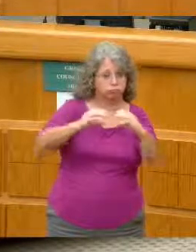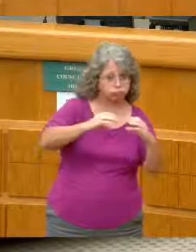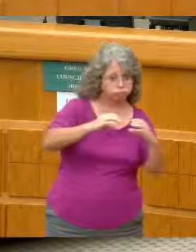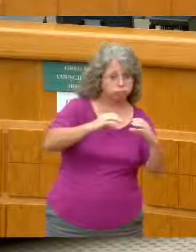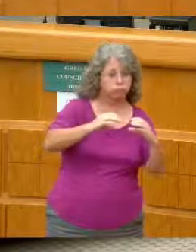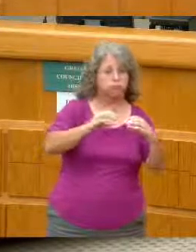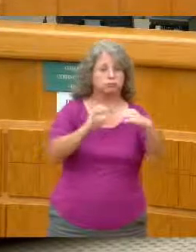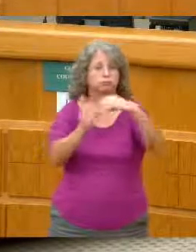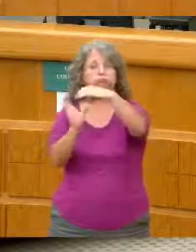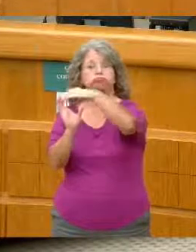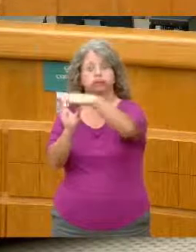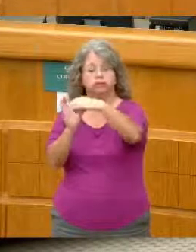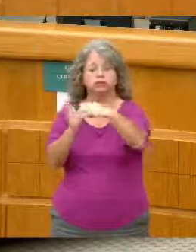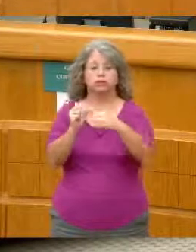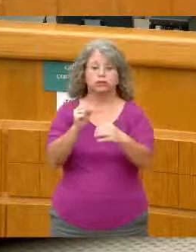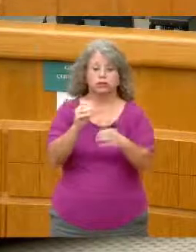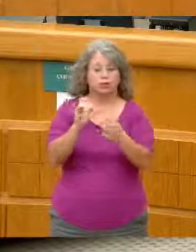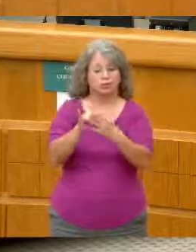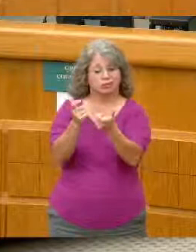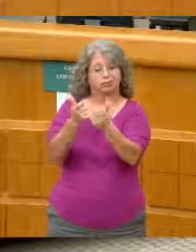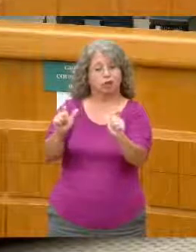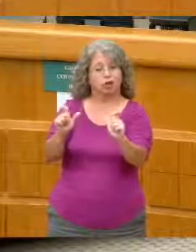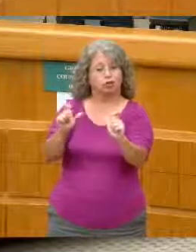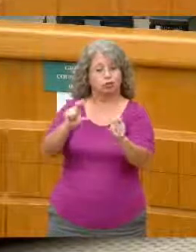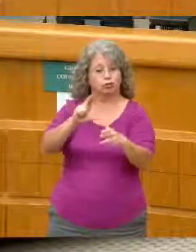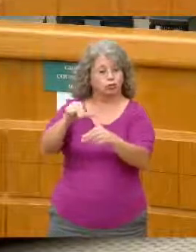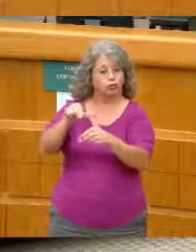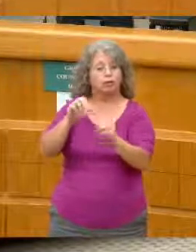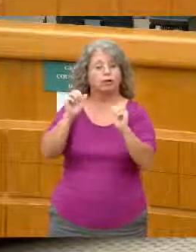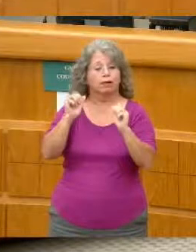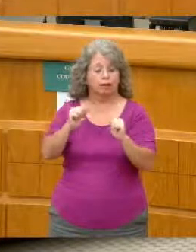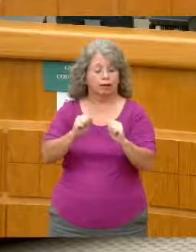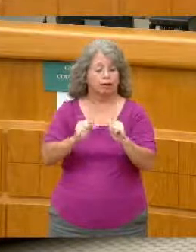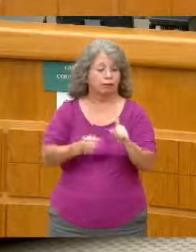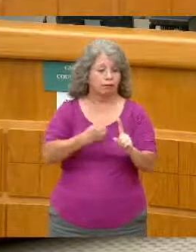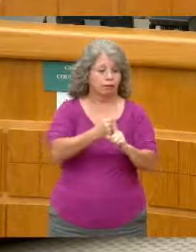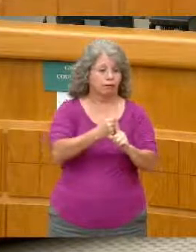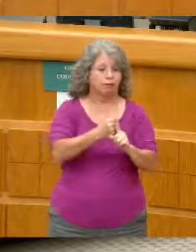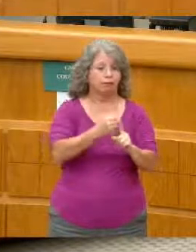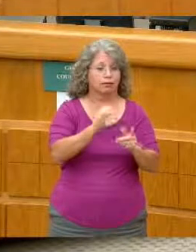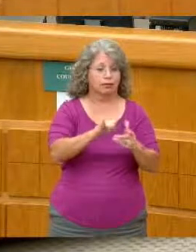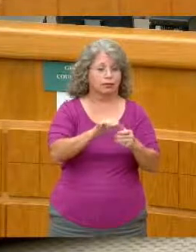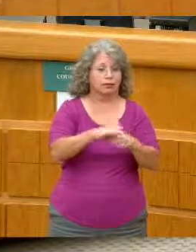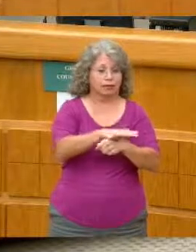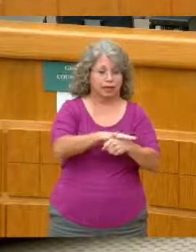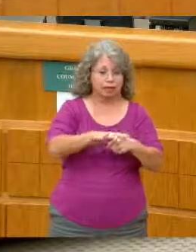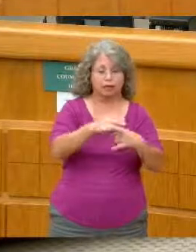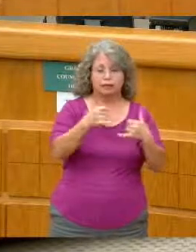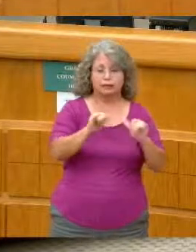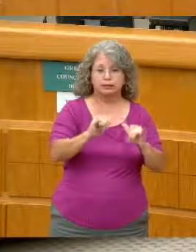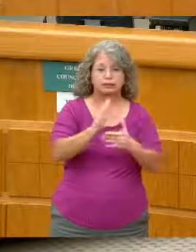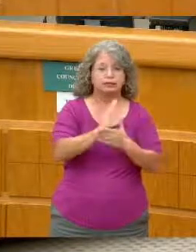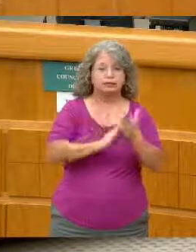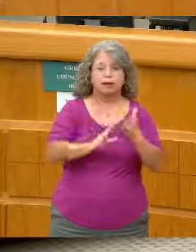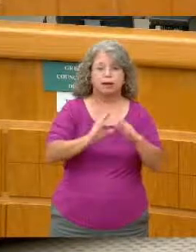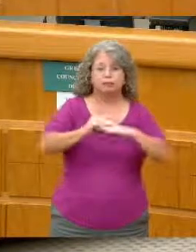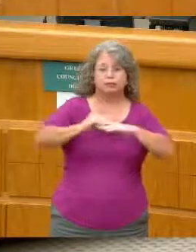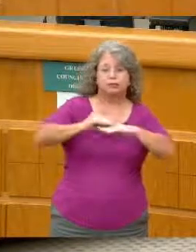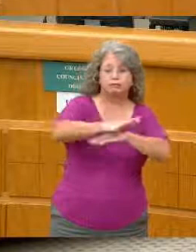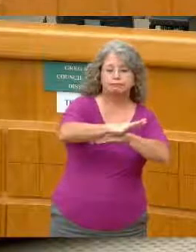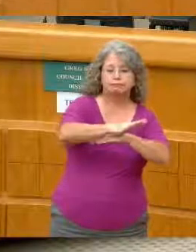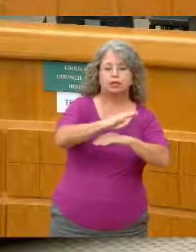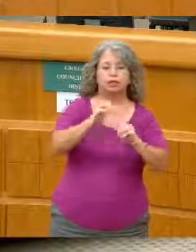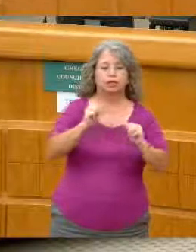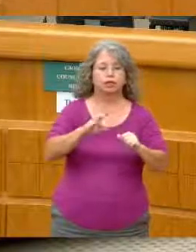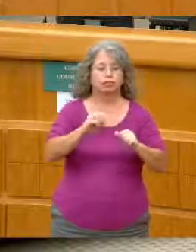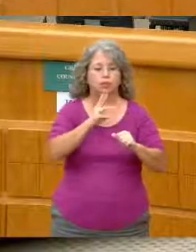like this one is, it can have impacts here in Nueces County. Some of these impacts could be wind, it could be rain, and it could also